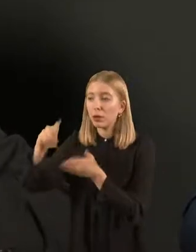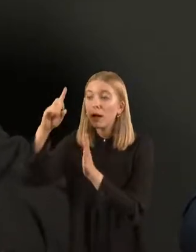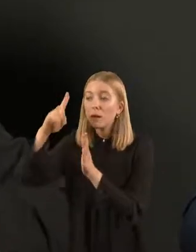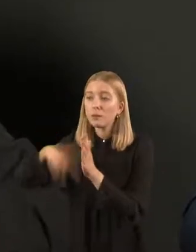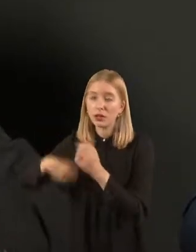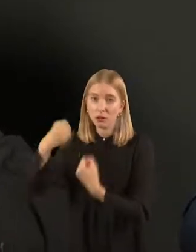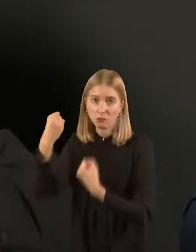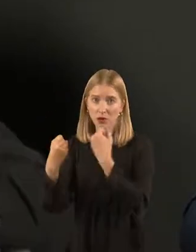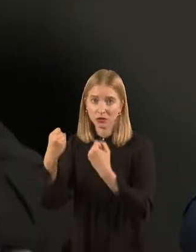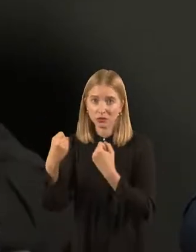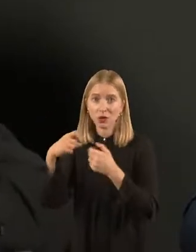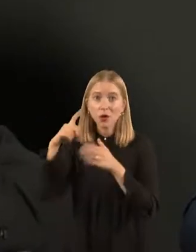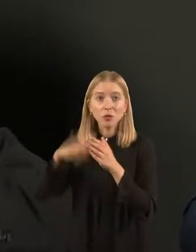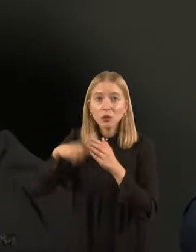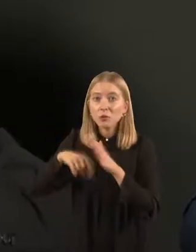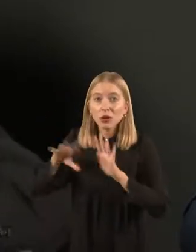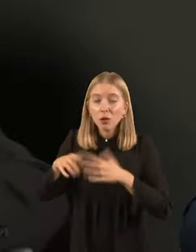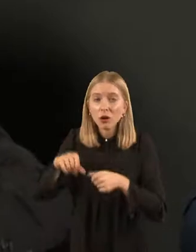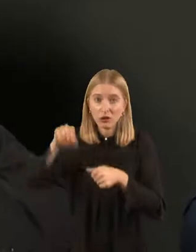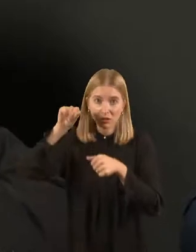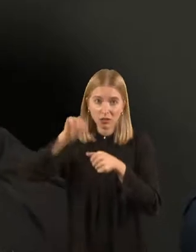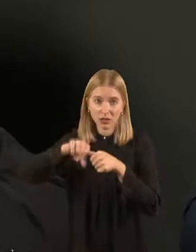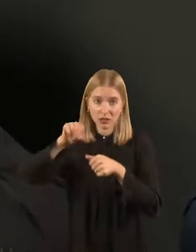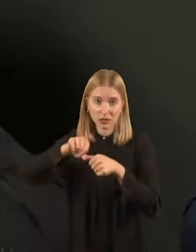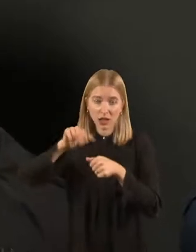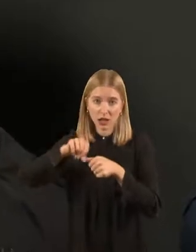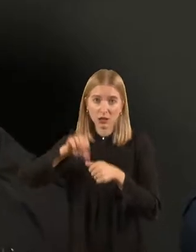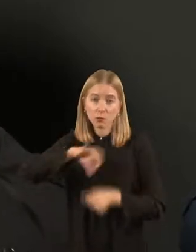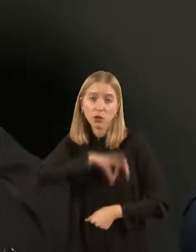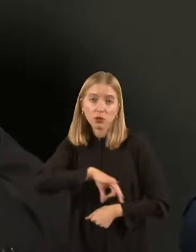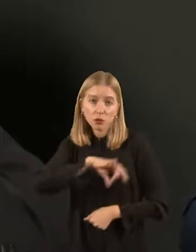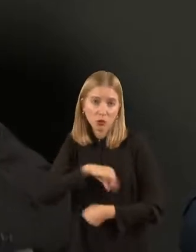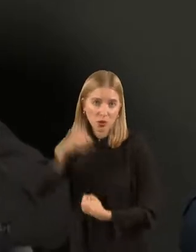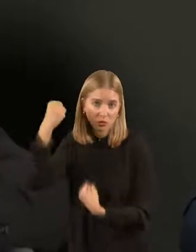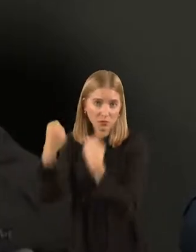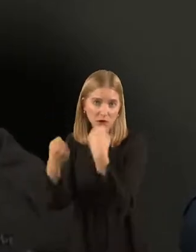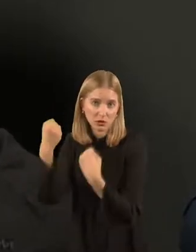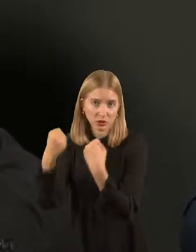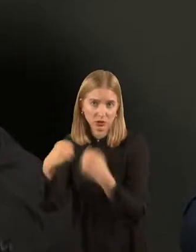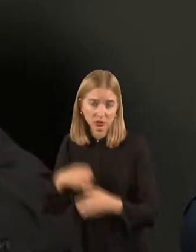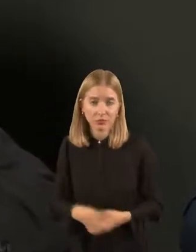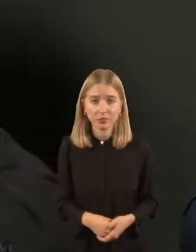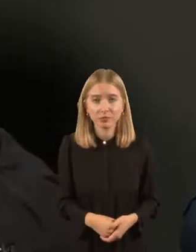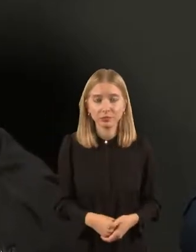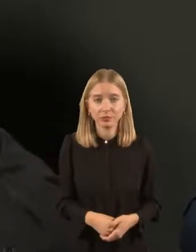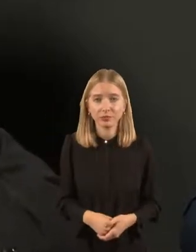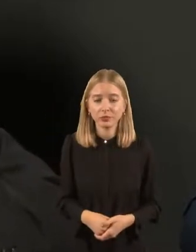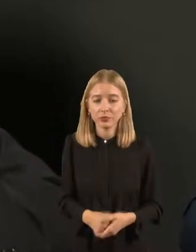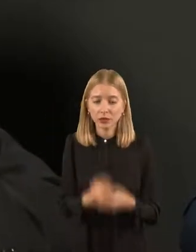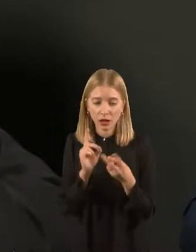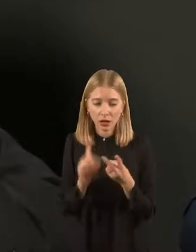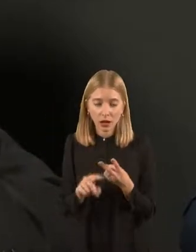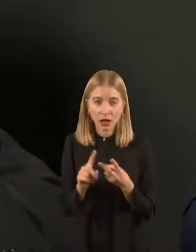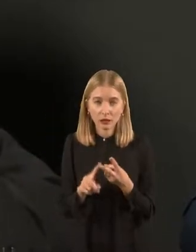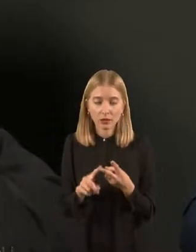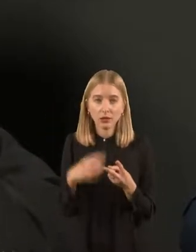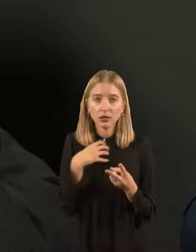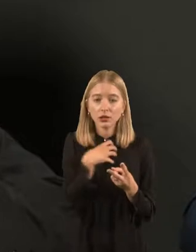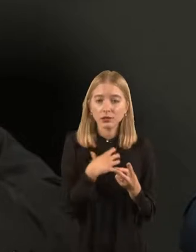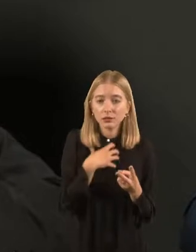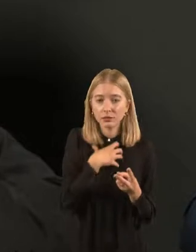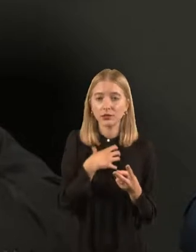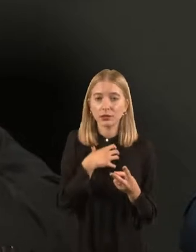to harmonize all policies in the country to really make difficult diesel vehicle